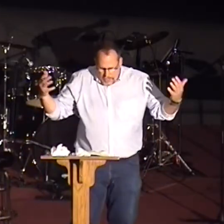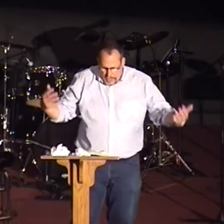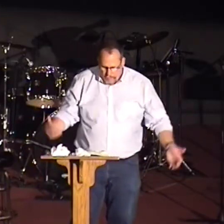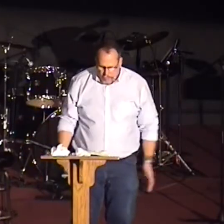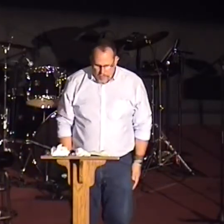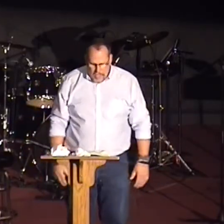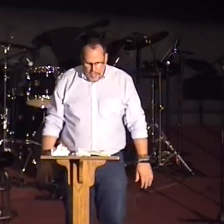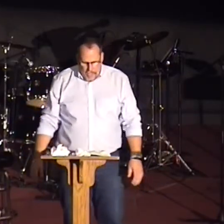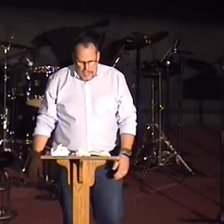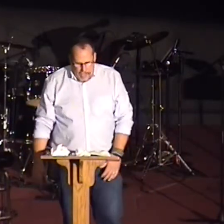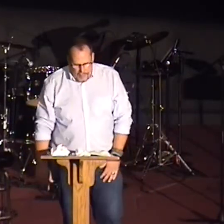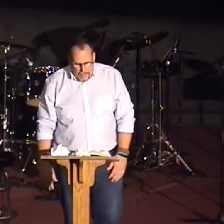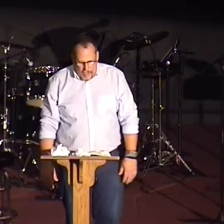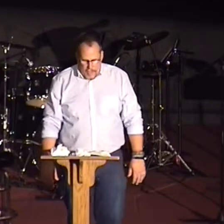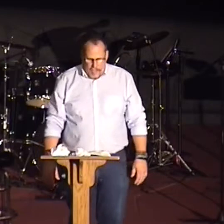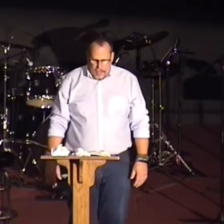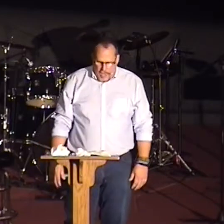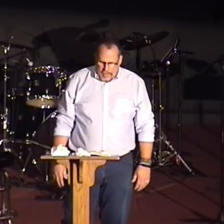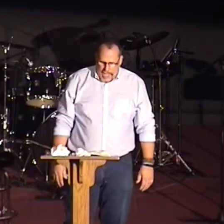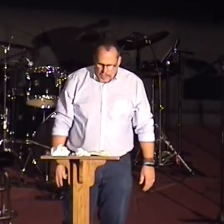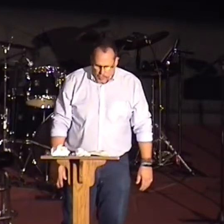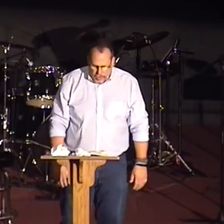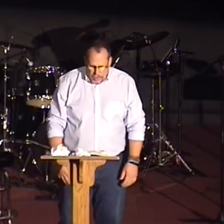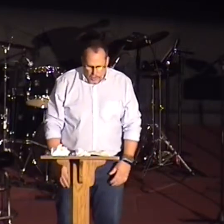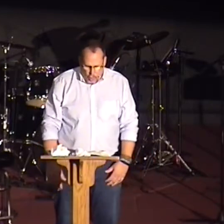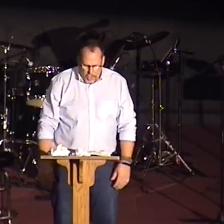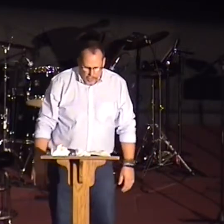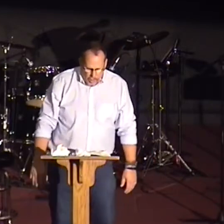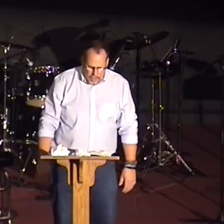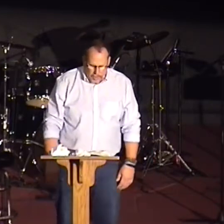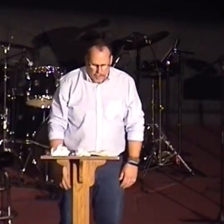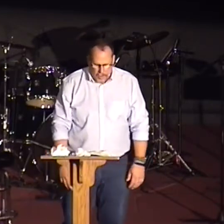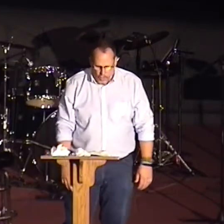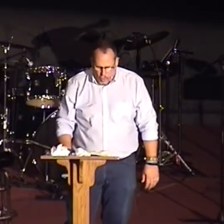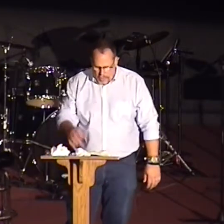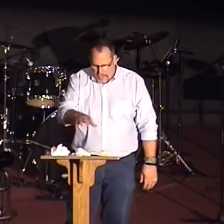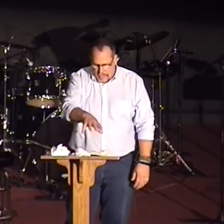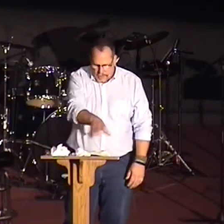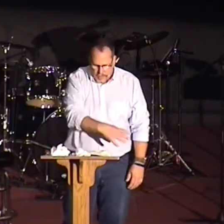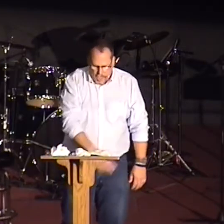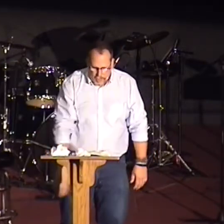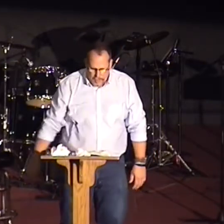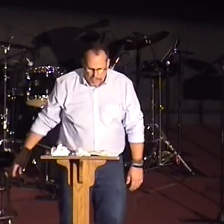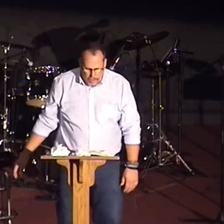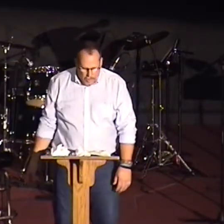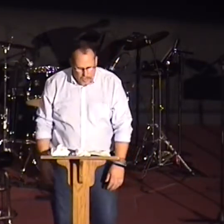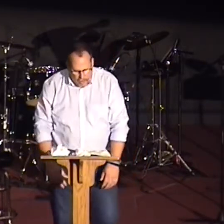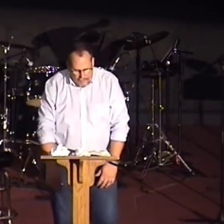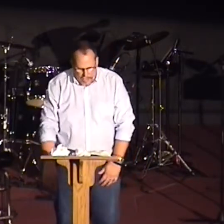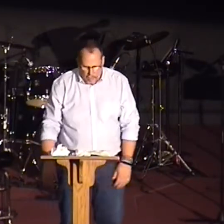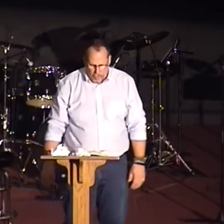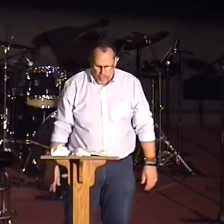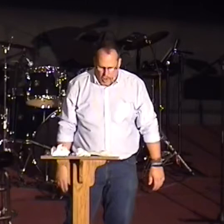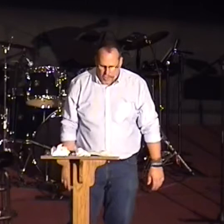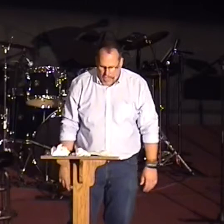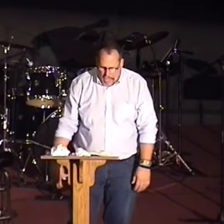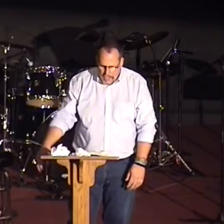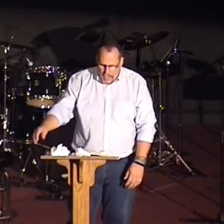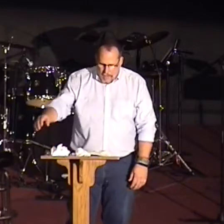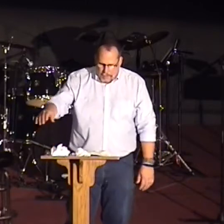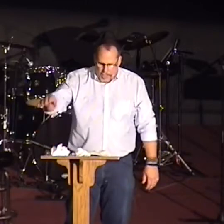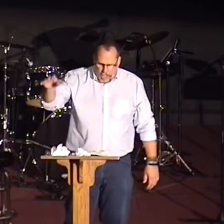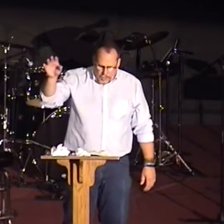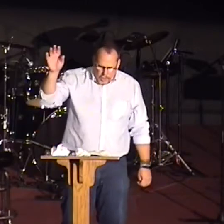that really come from me? And that's what the story shows us. The story that I just talked about shows us how valuable we are to